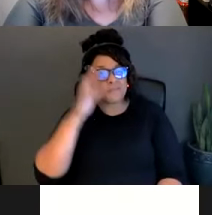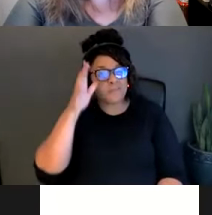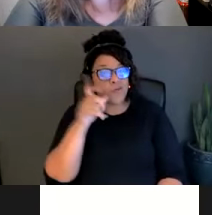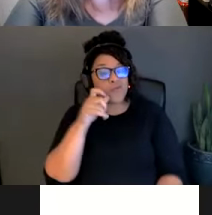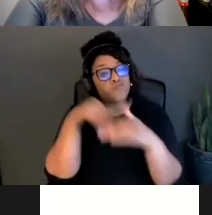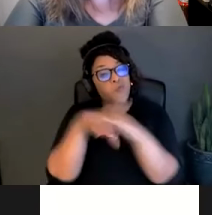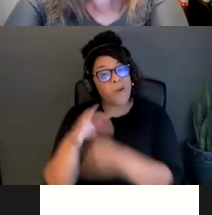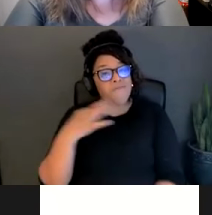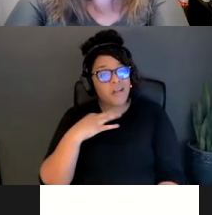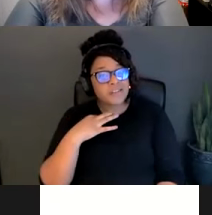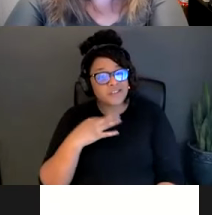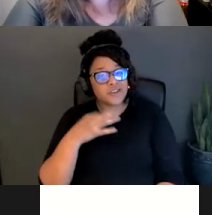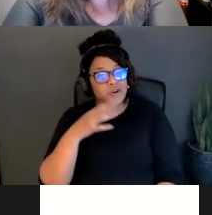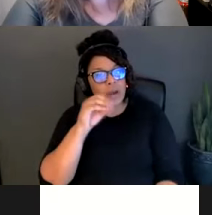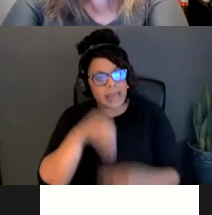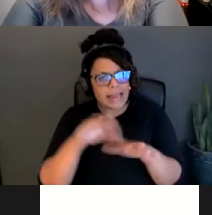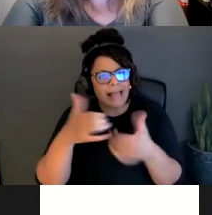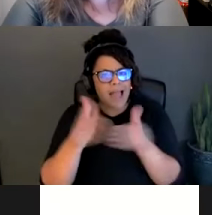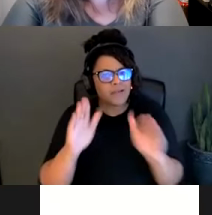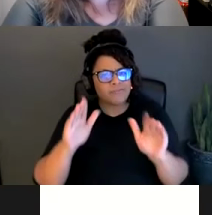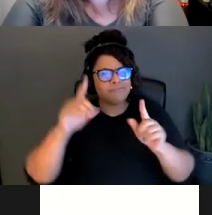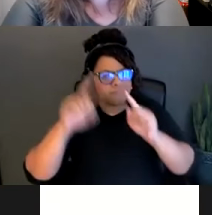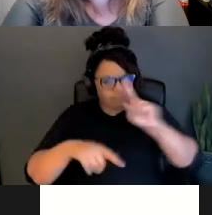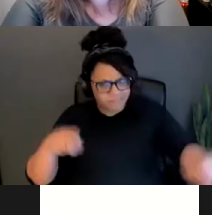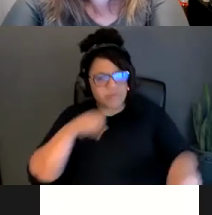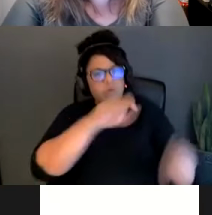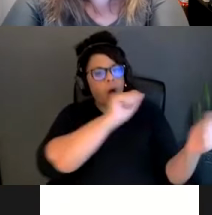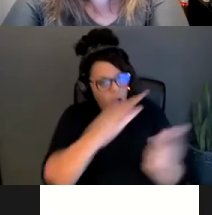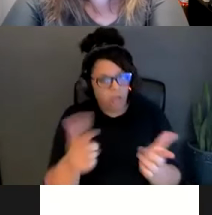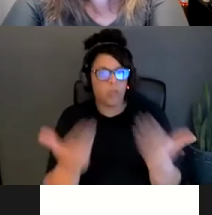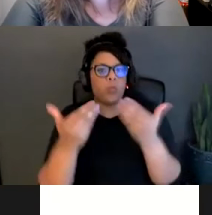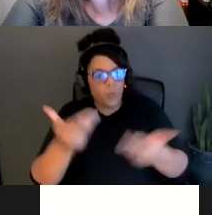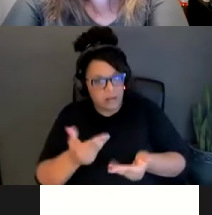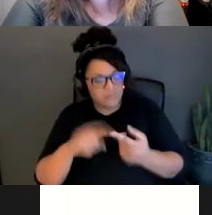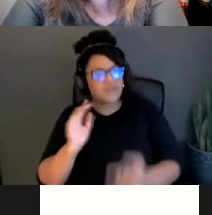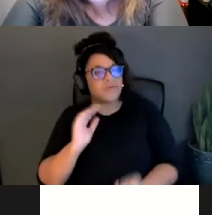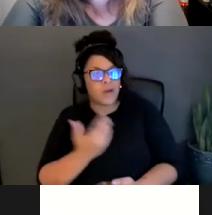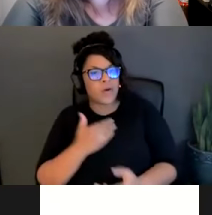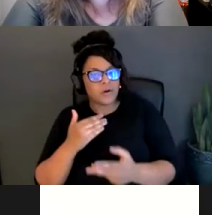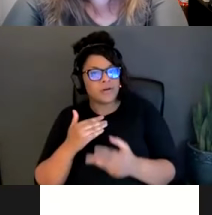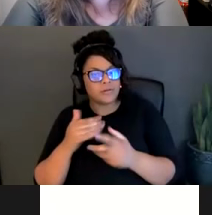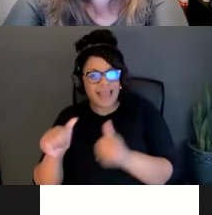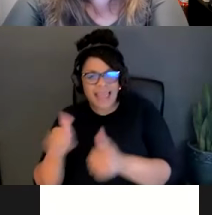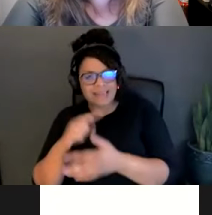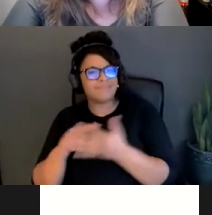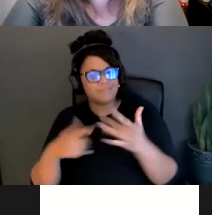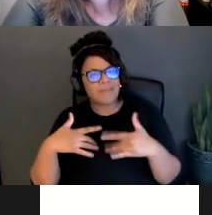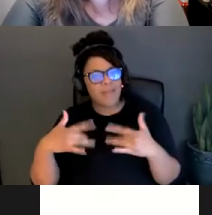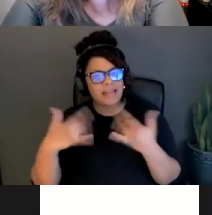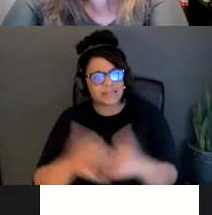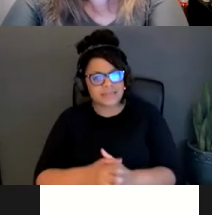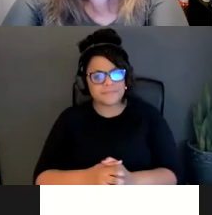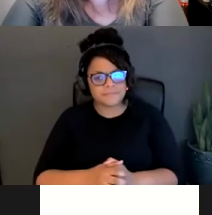and volunteer in your child's classroom, you are all welcome to our to any event that we put